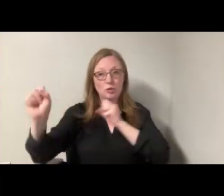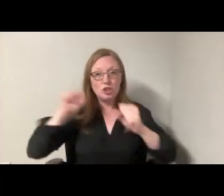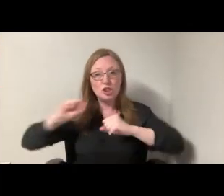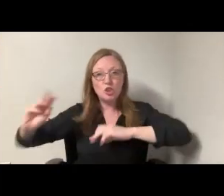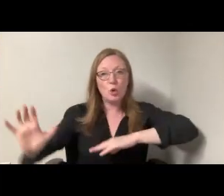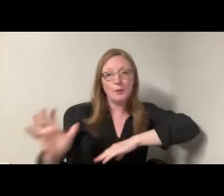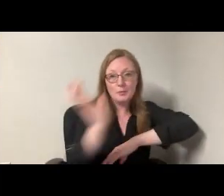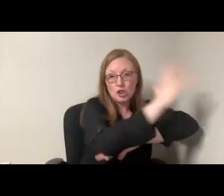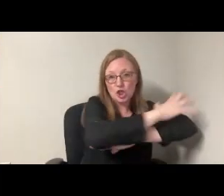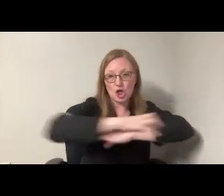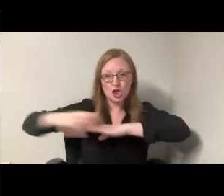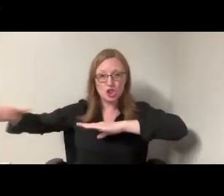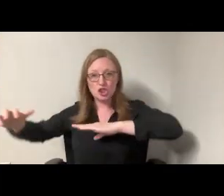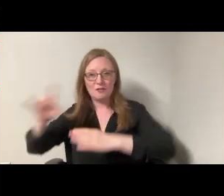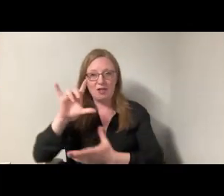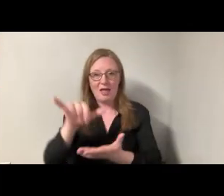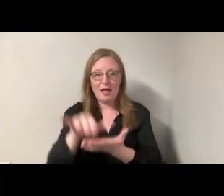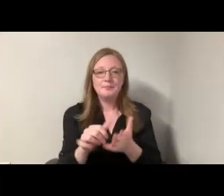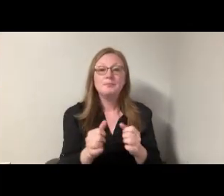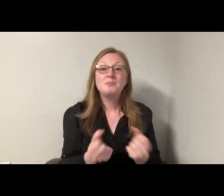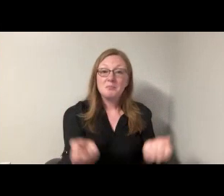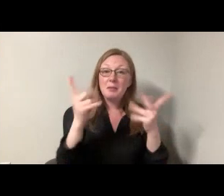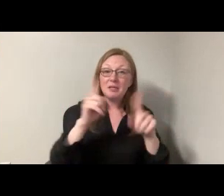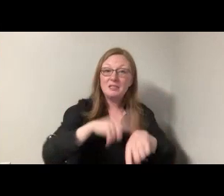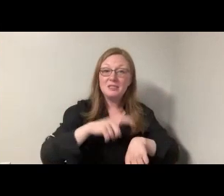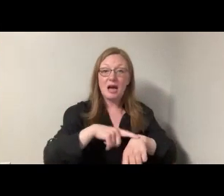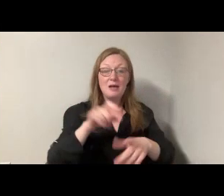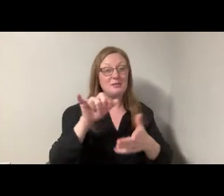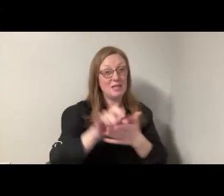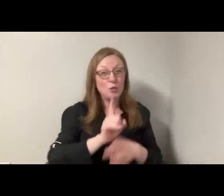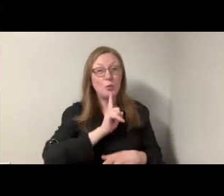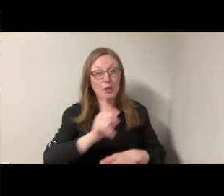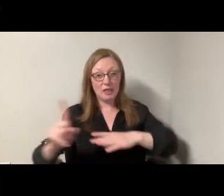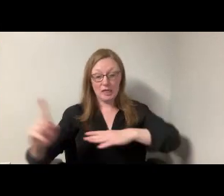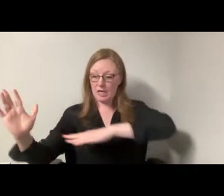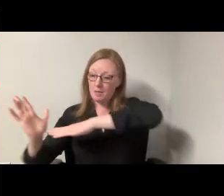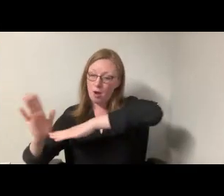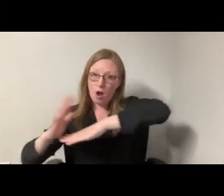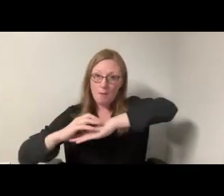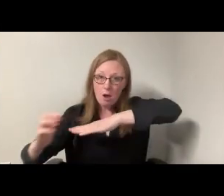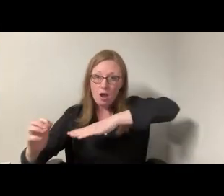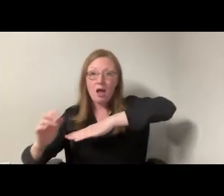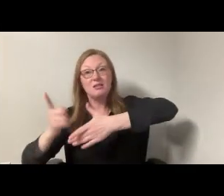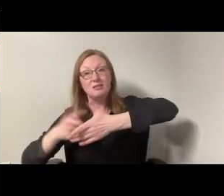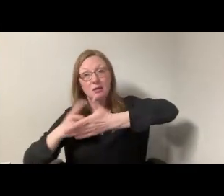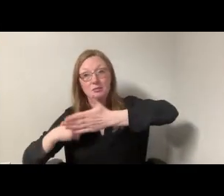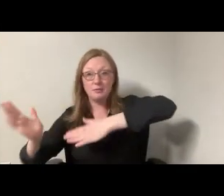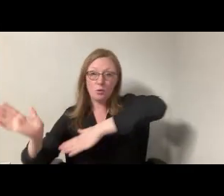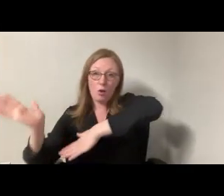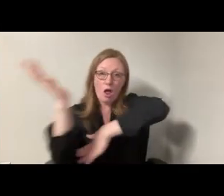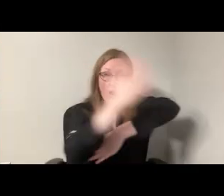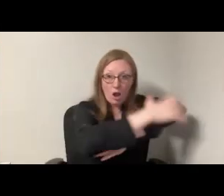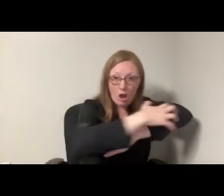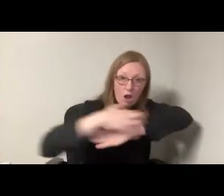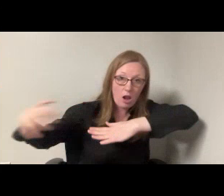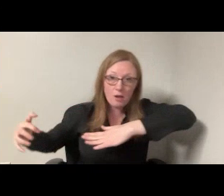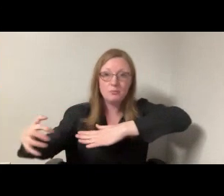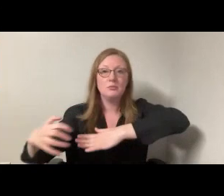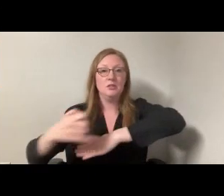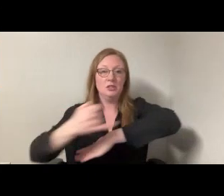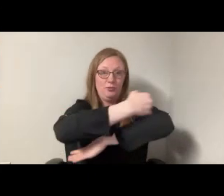in so many cases it went all the way in, all the way into where Interstate 10 crosses there.